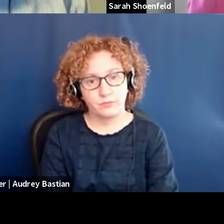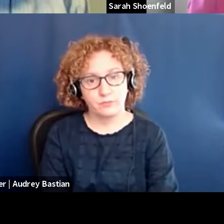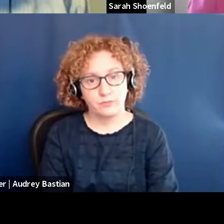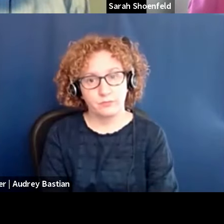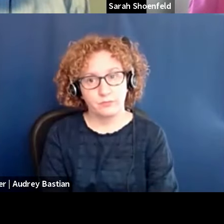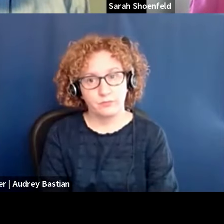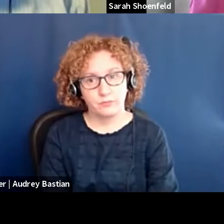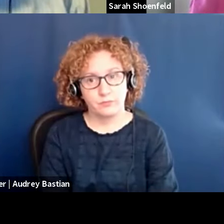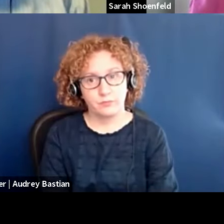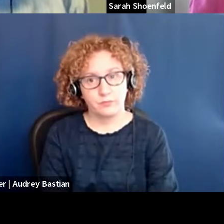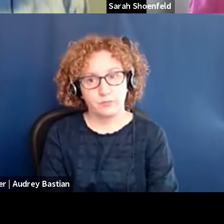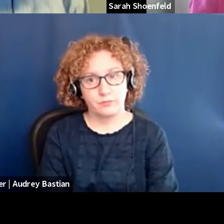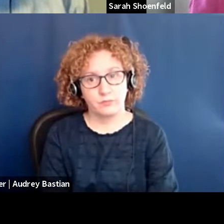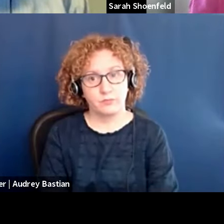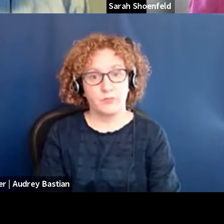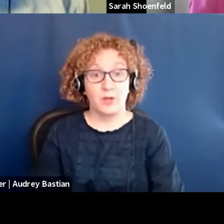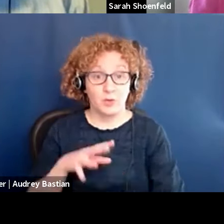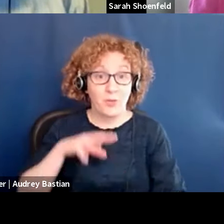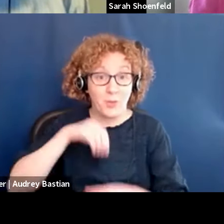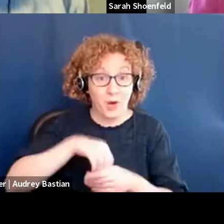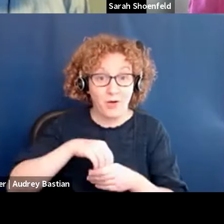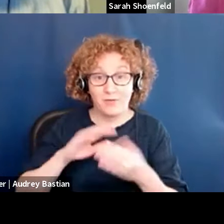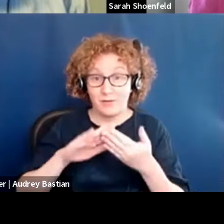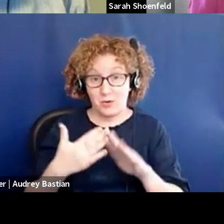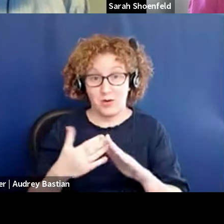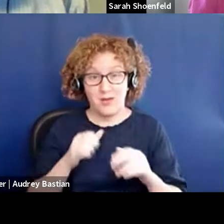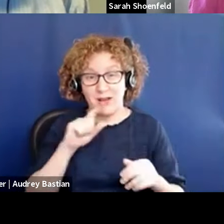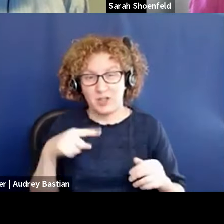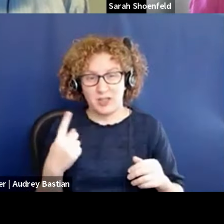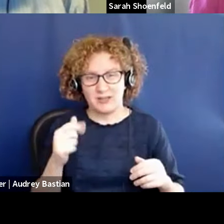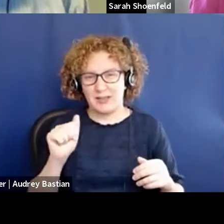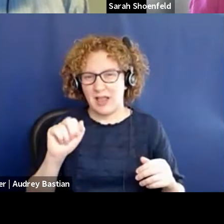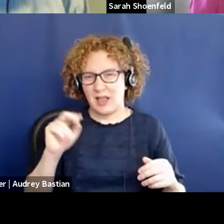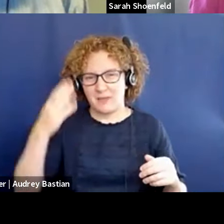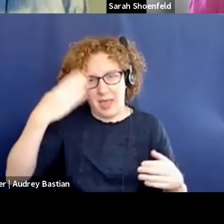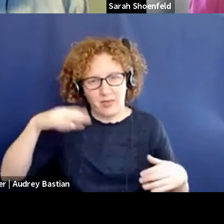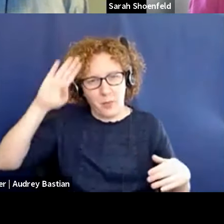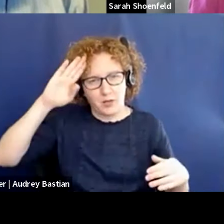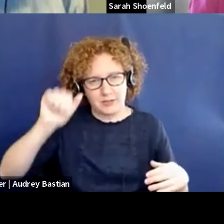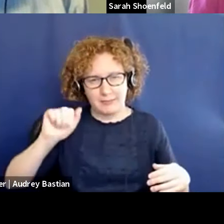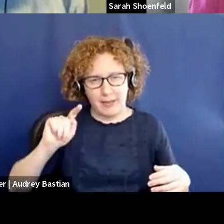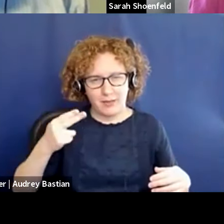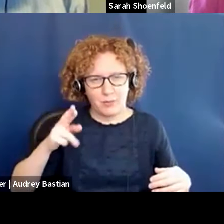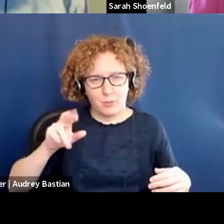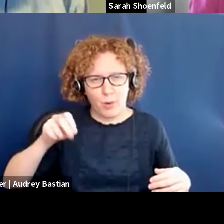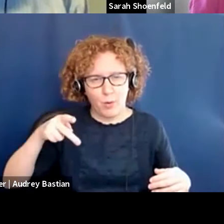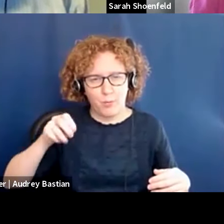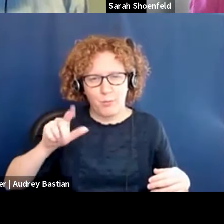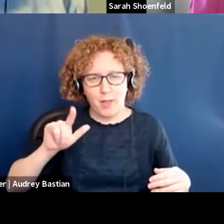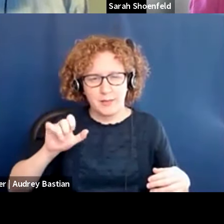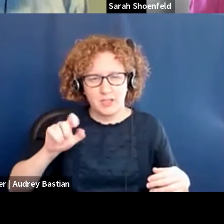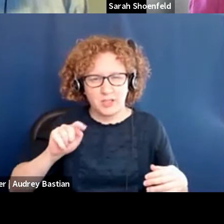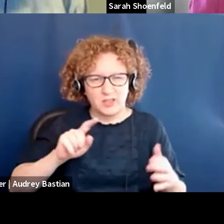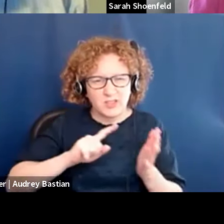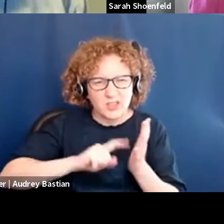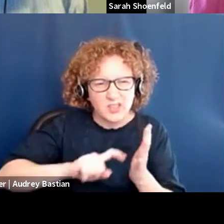that you are really part of the neighborhood, not just sort of like an anthropologist coming in and, you know, mining the neighborhood, that